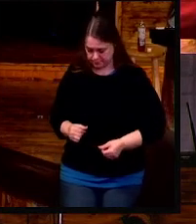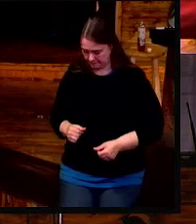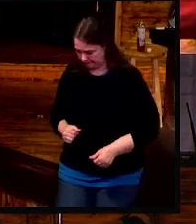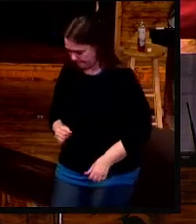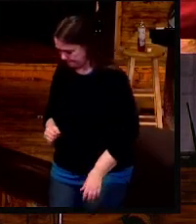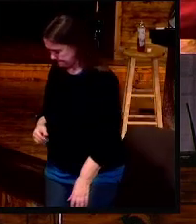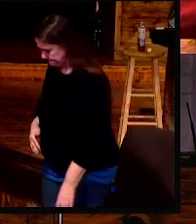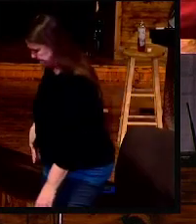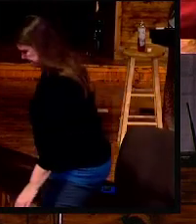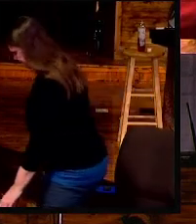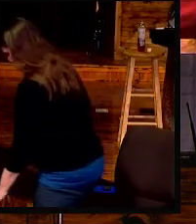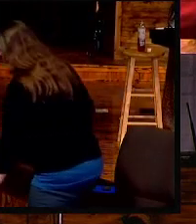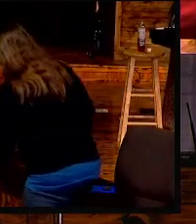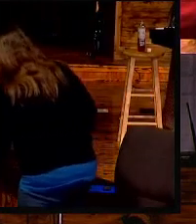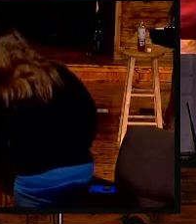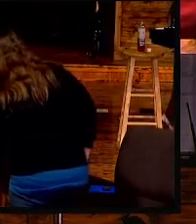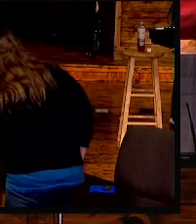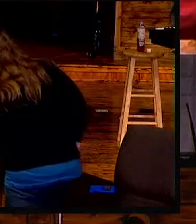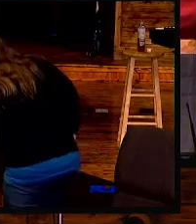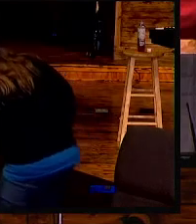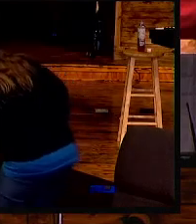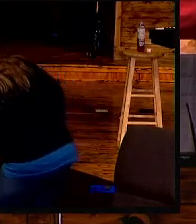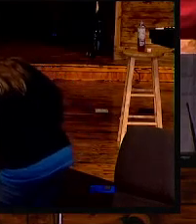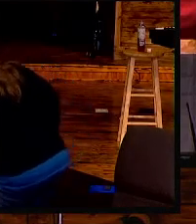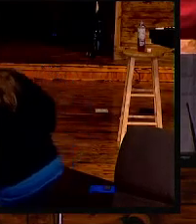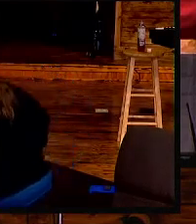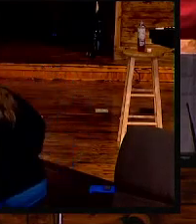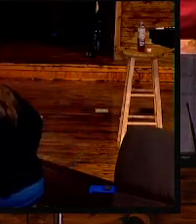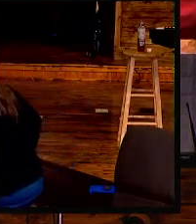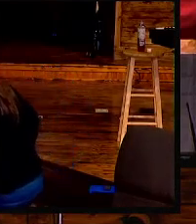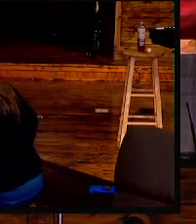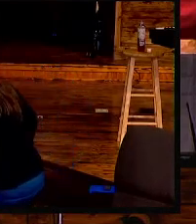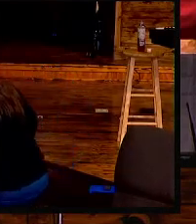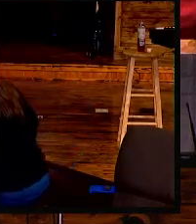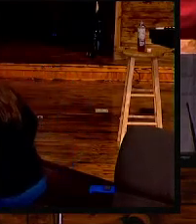warriors, come on down. Y'all have a blessed day.